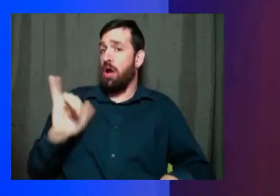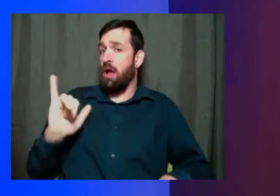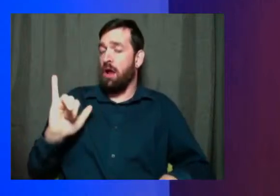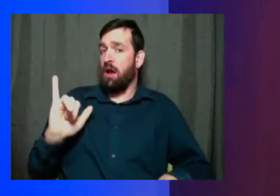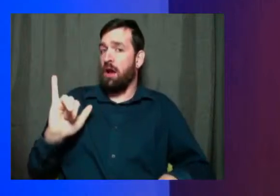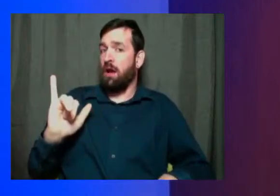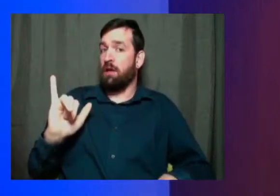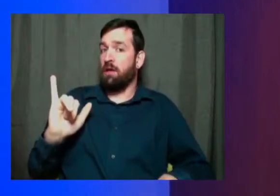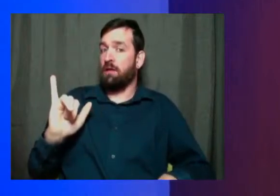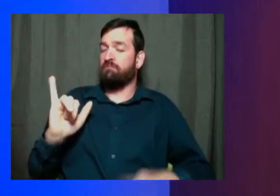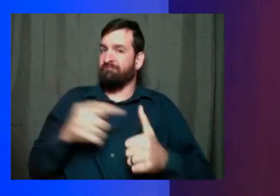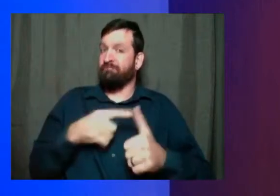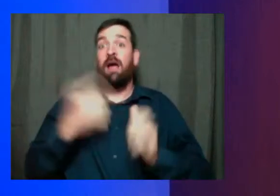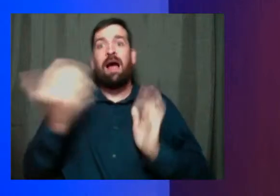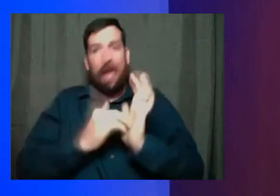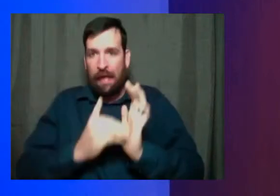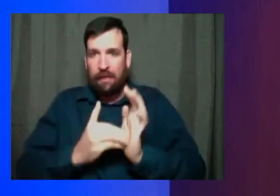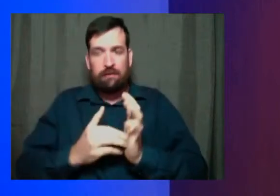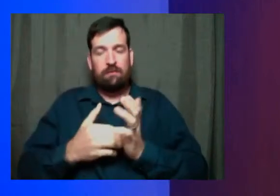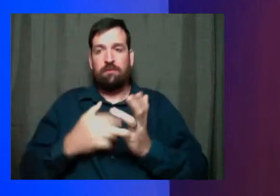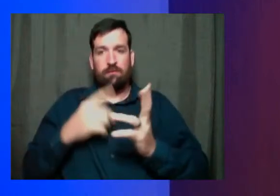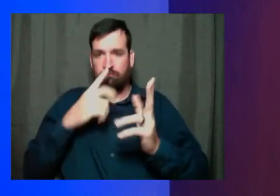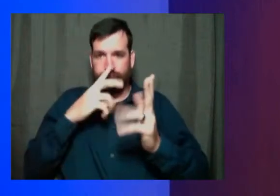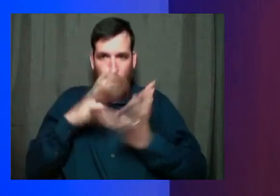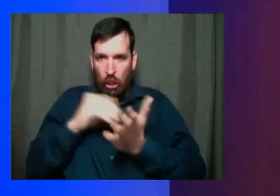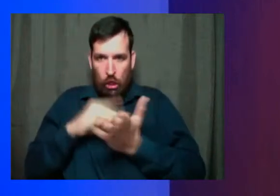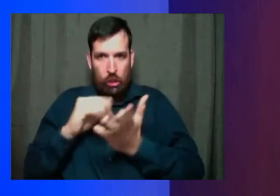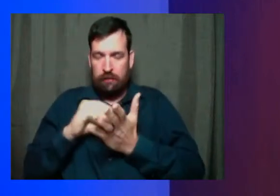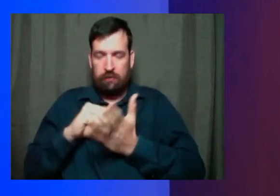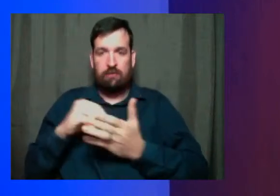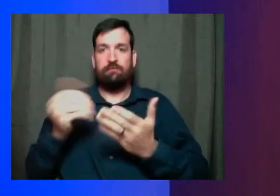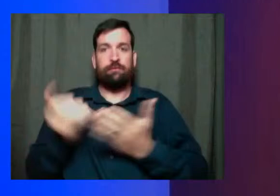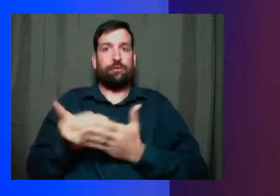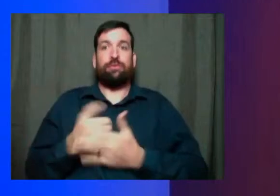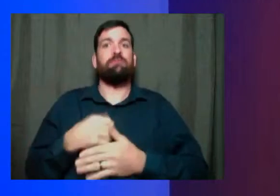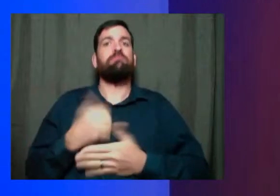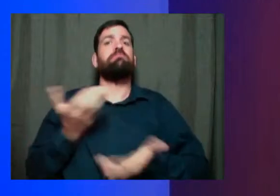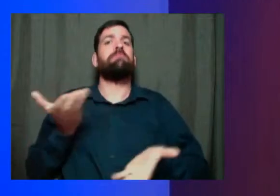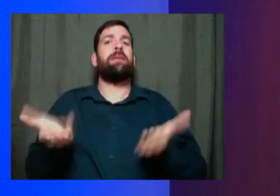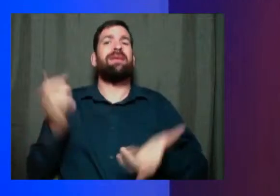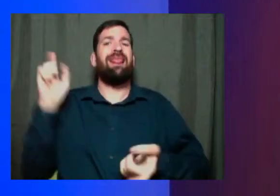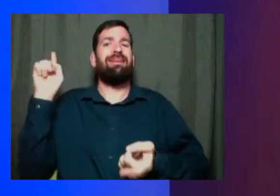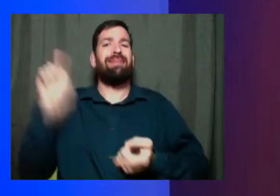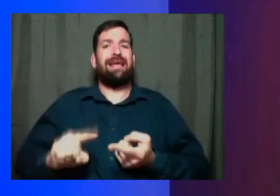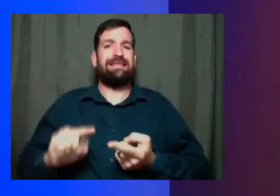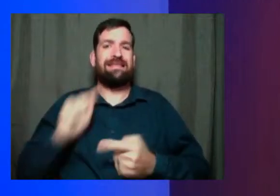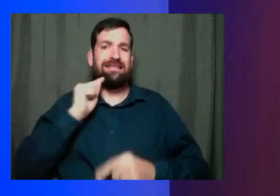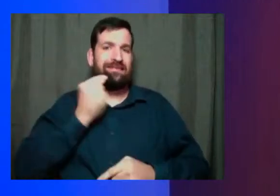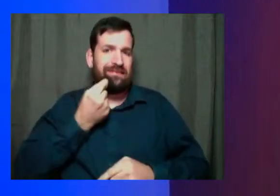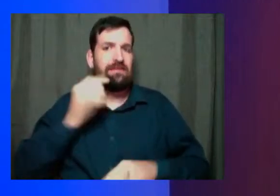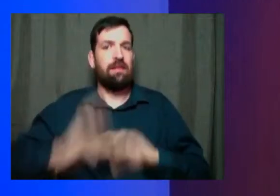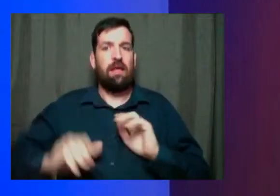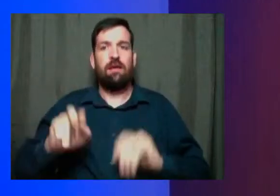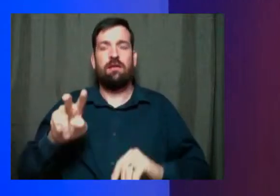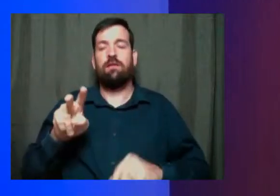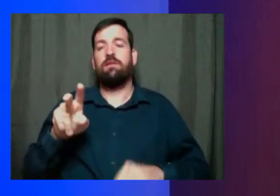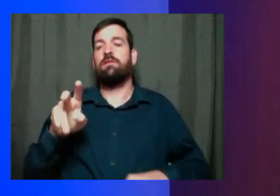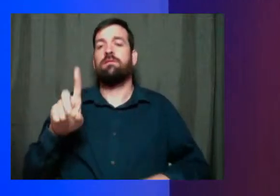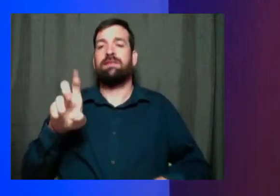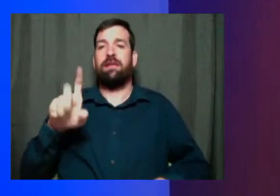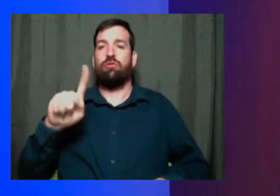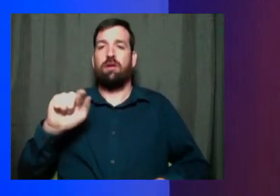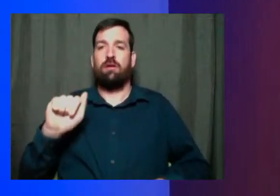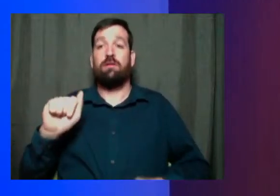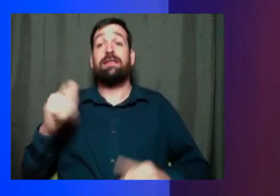and again, we're building this airplane while we fly it. They may be a little milder than the Delta symptoms. They predominantly present with